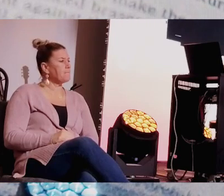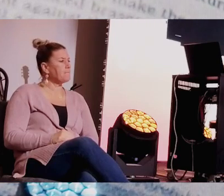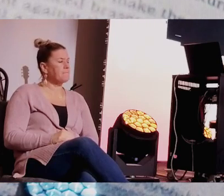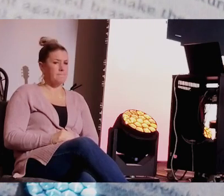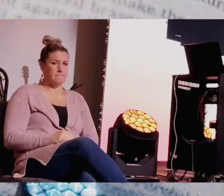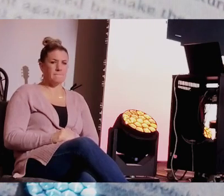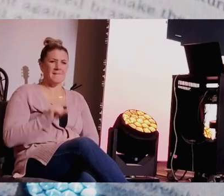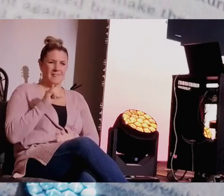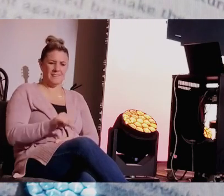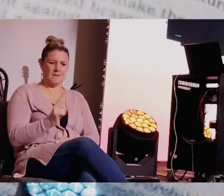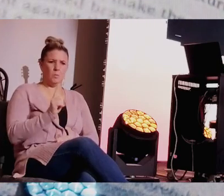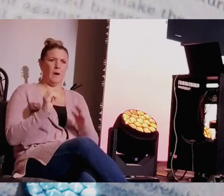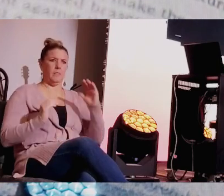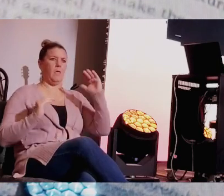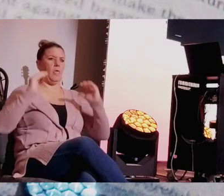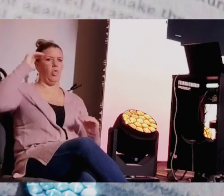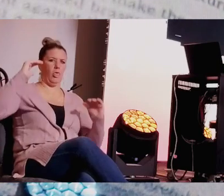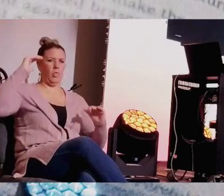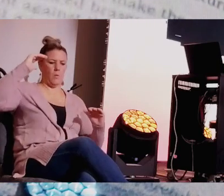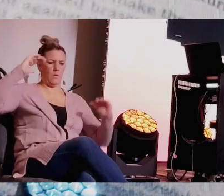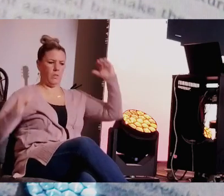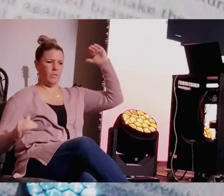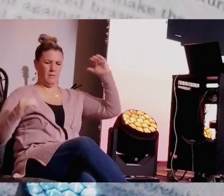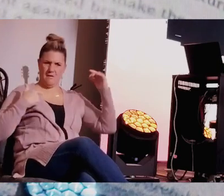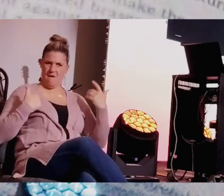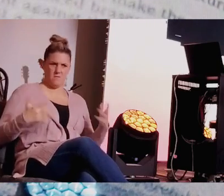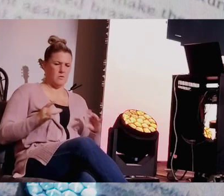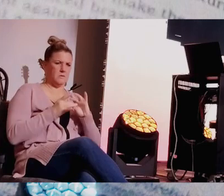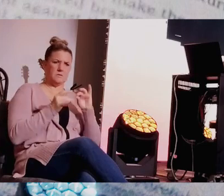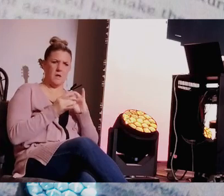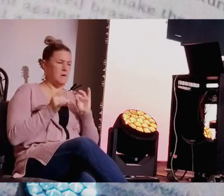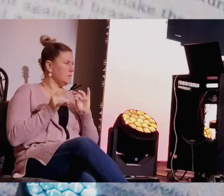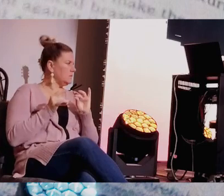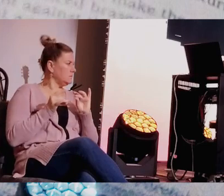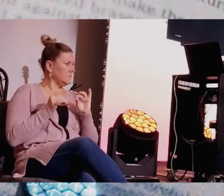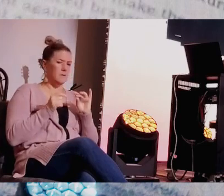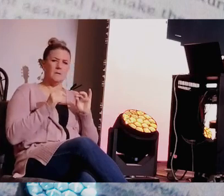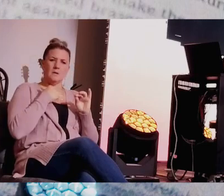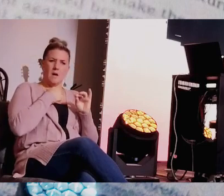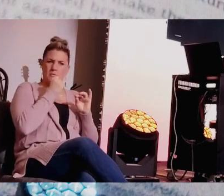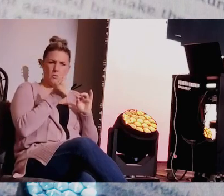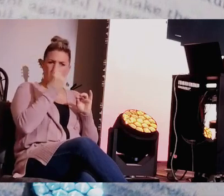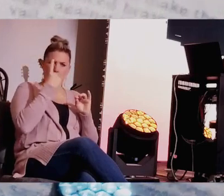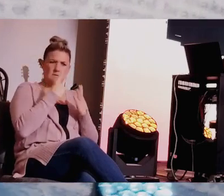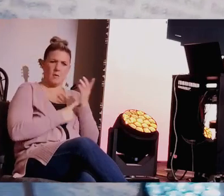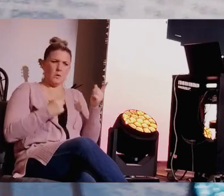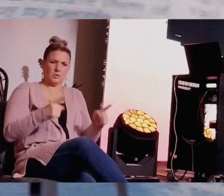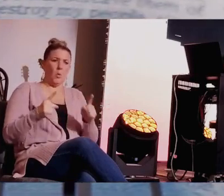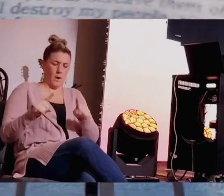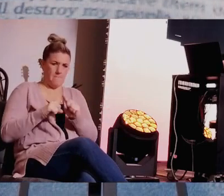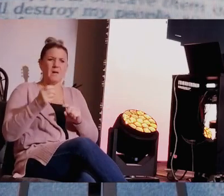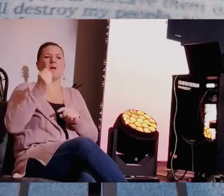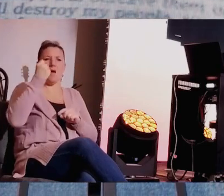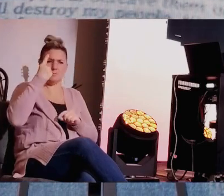This is where the imbalance is. I have set. And I don't understand what's going on, but I do understand